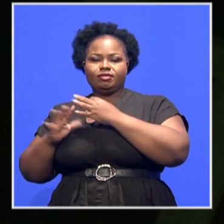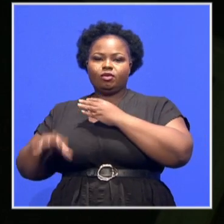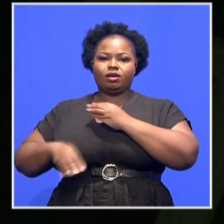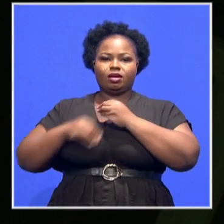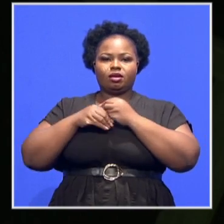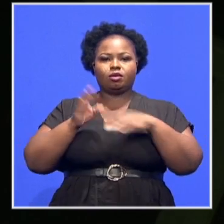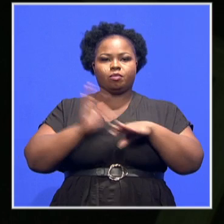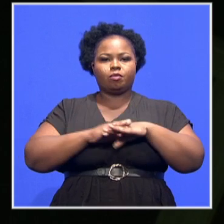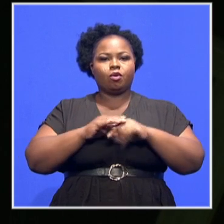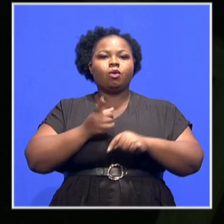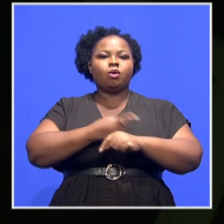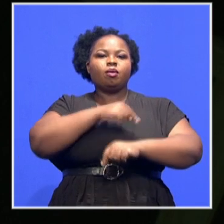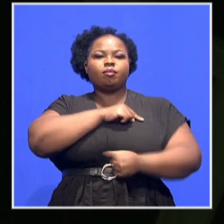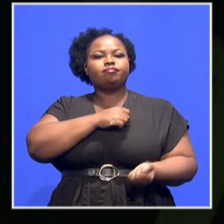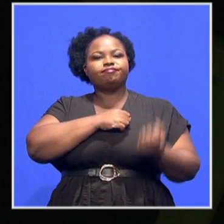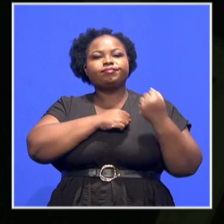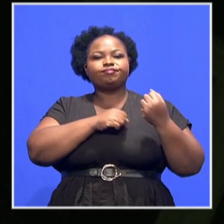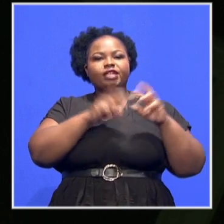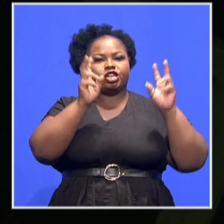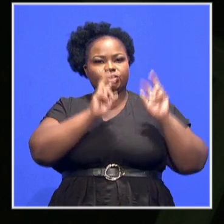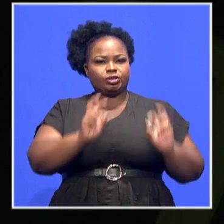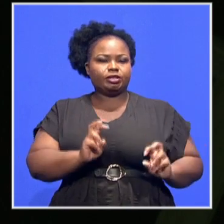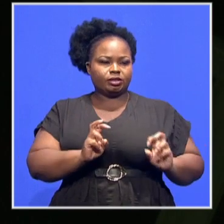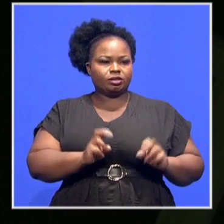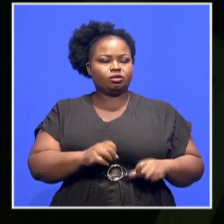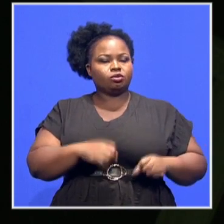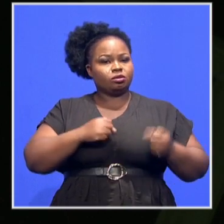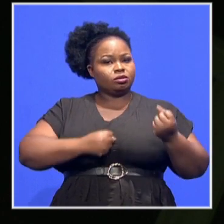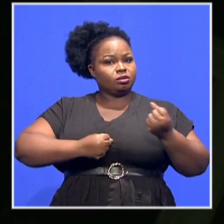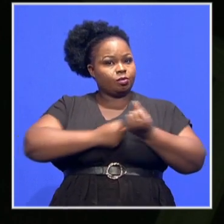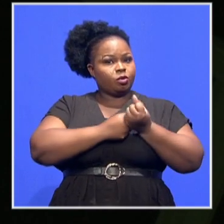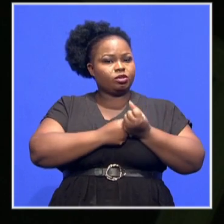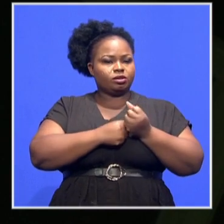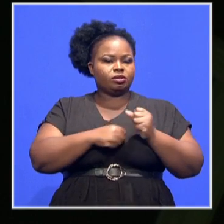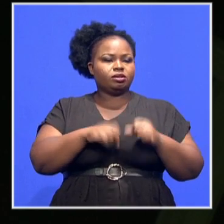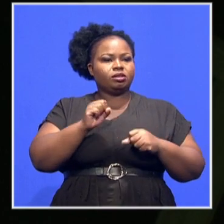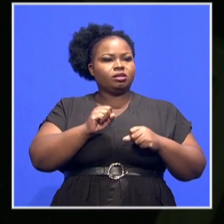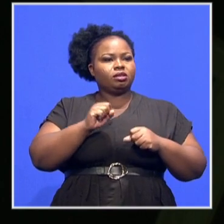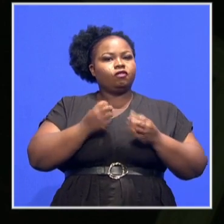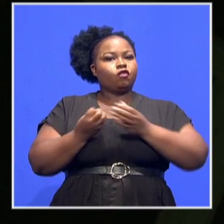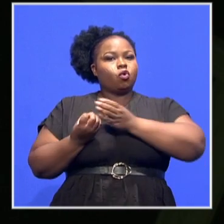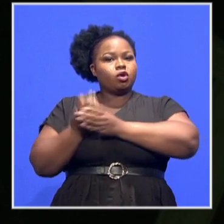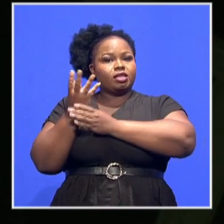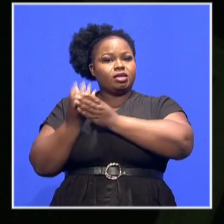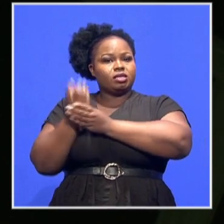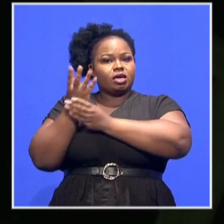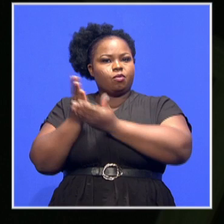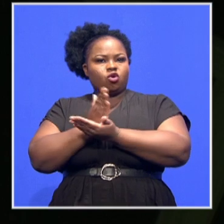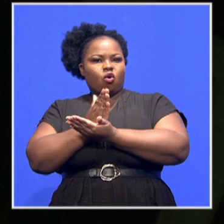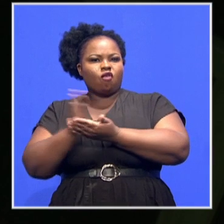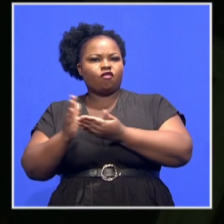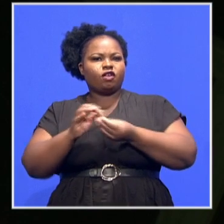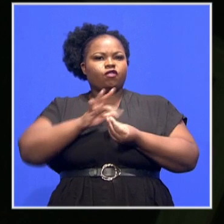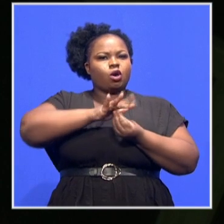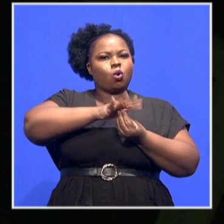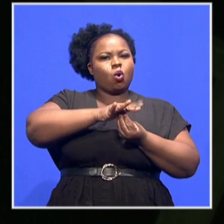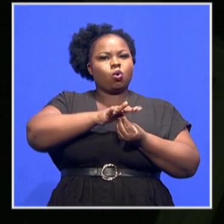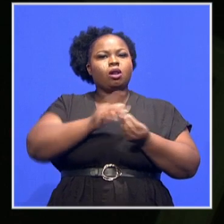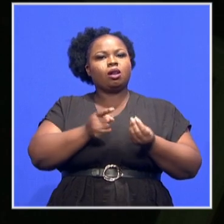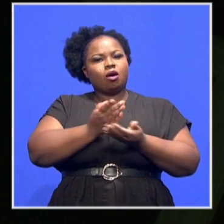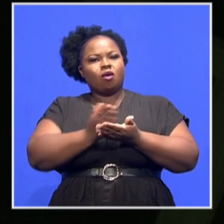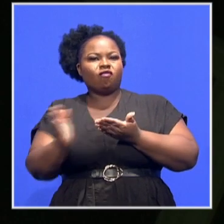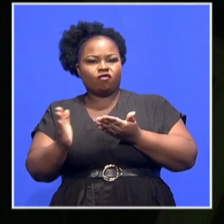country's overall supply and support South Africa's decarbonization process. Mining